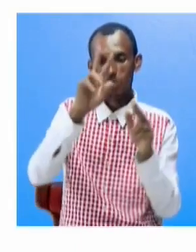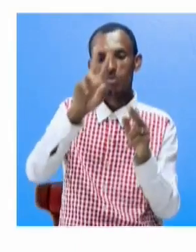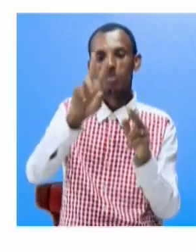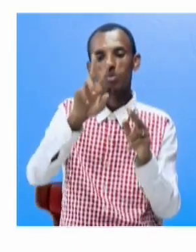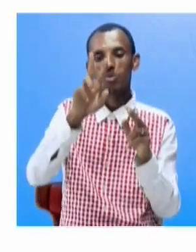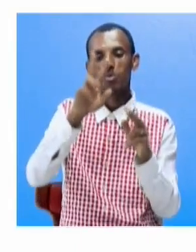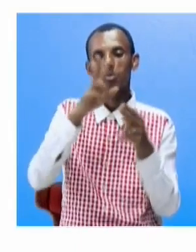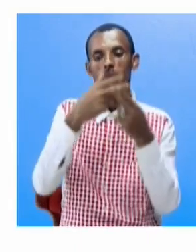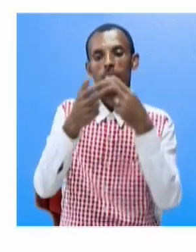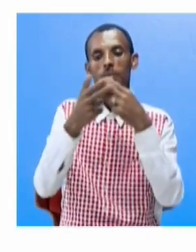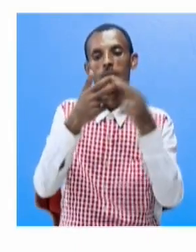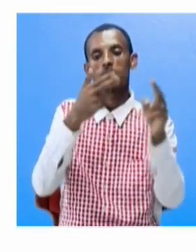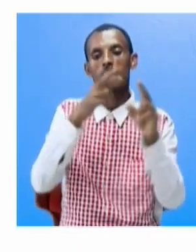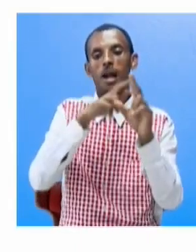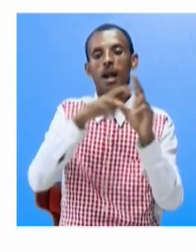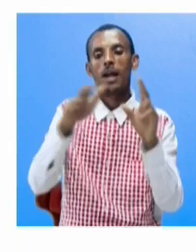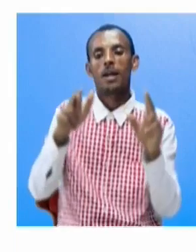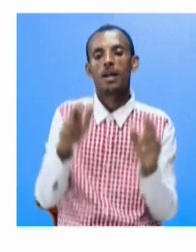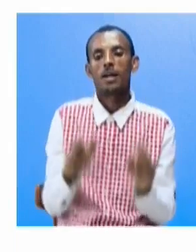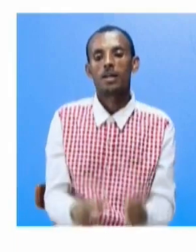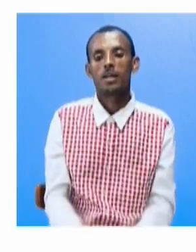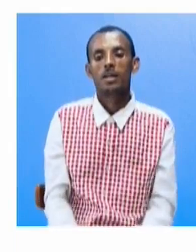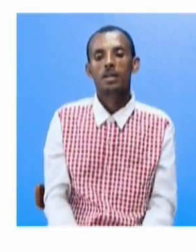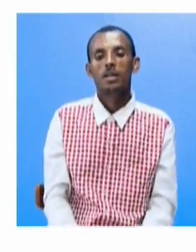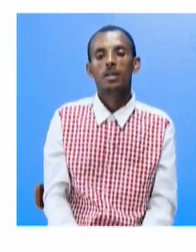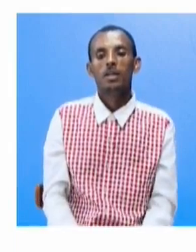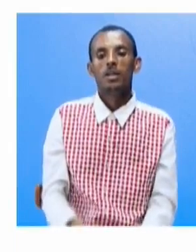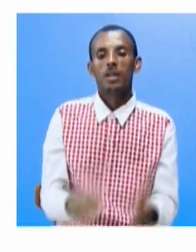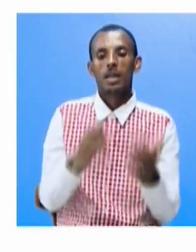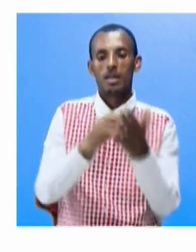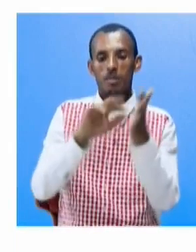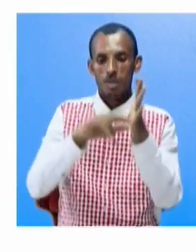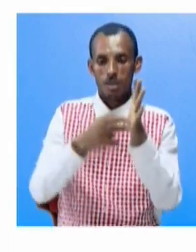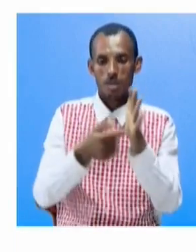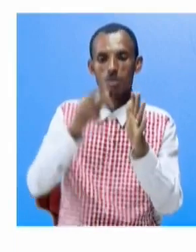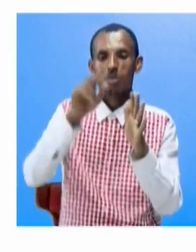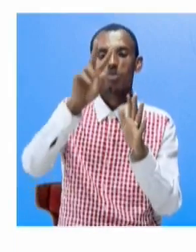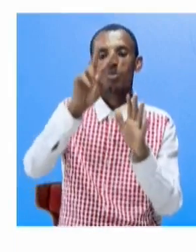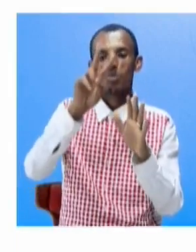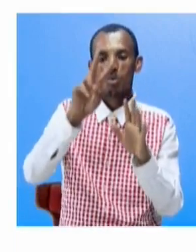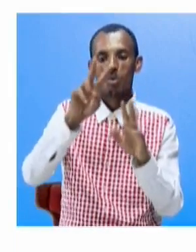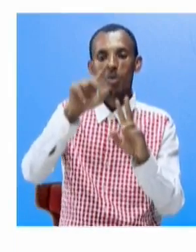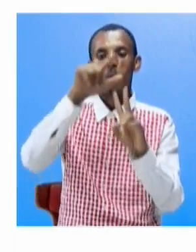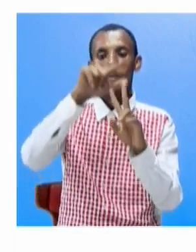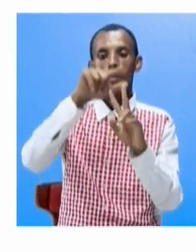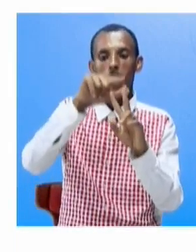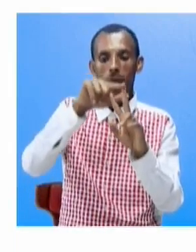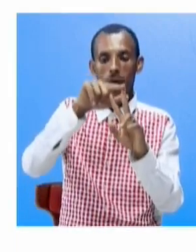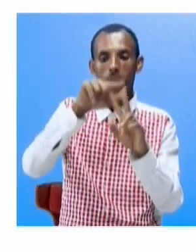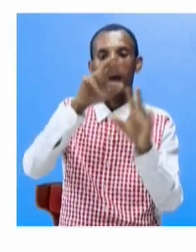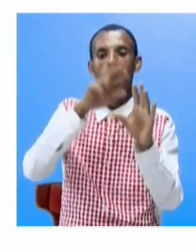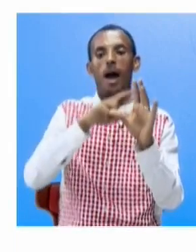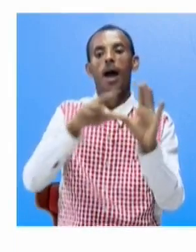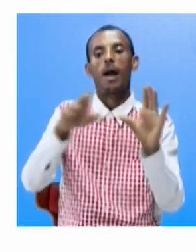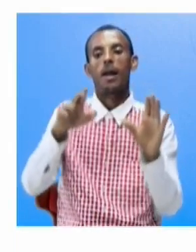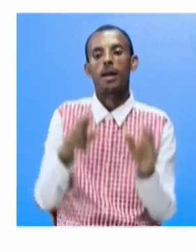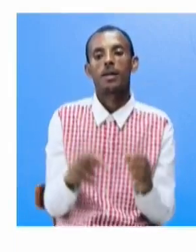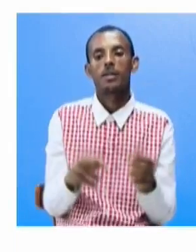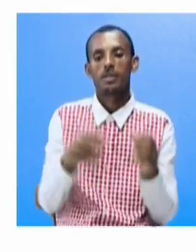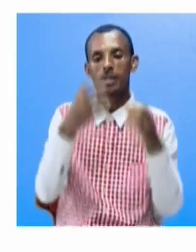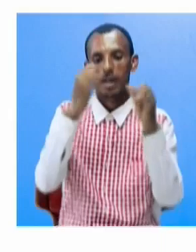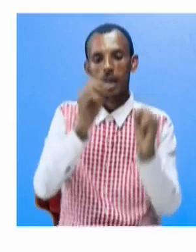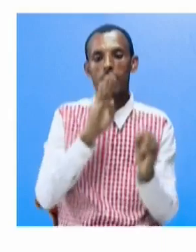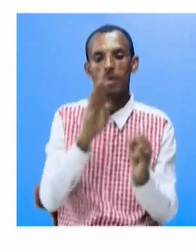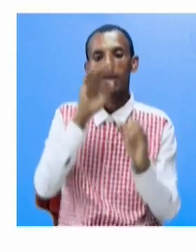we can use this equation, 2 pi times radius. So circumference of a circle can be evaluated using